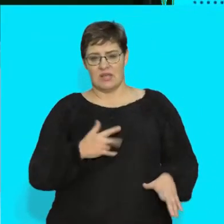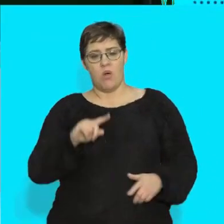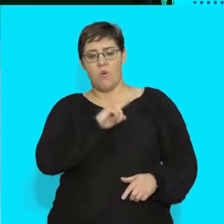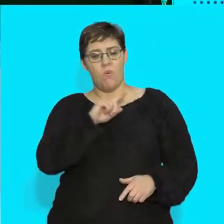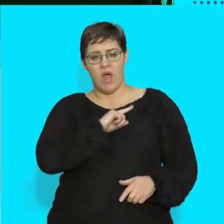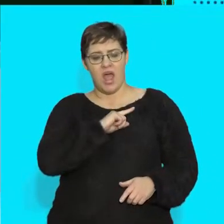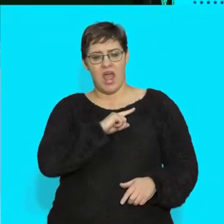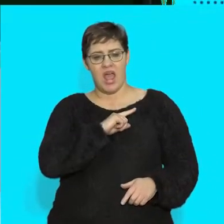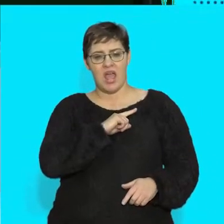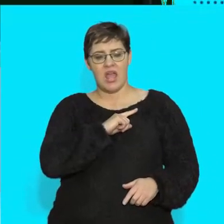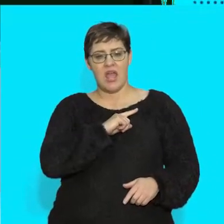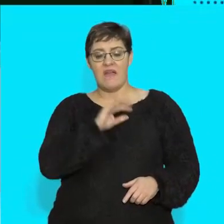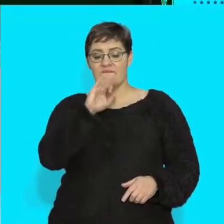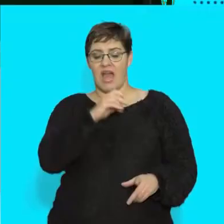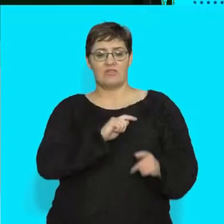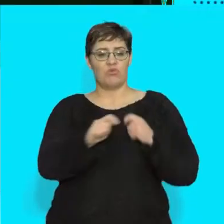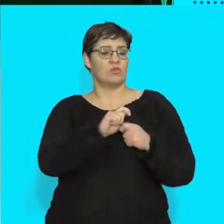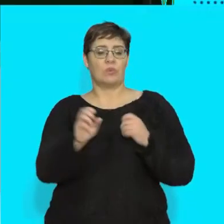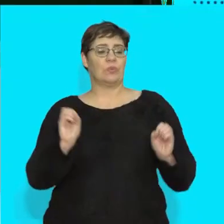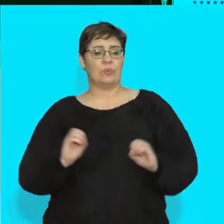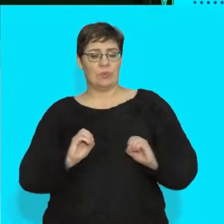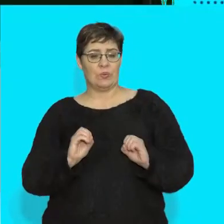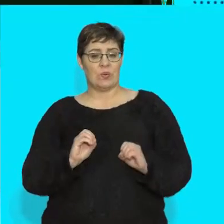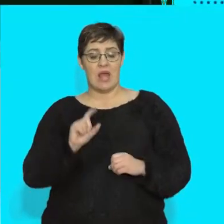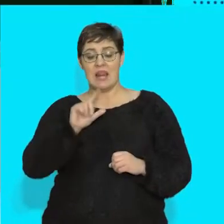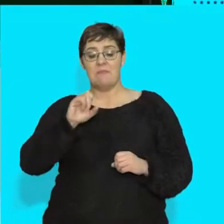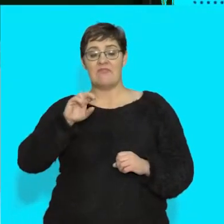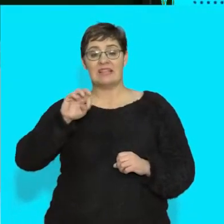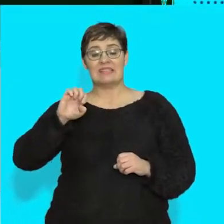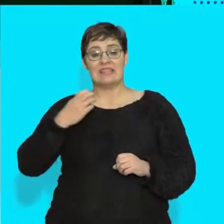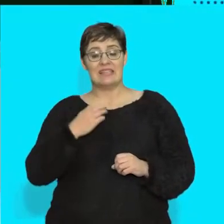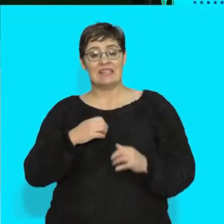don't transport fat. But if I think of my lymphatic system,